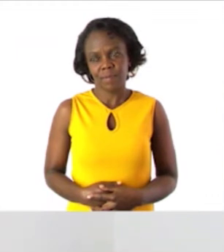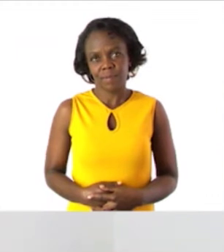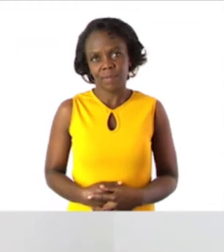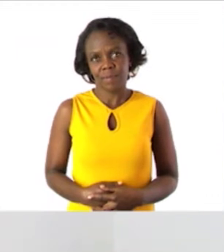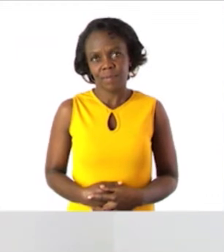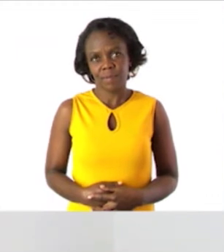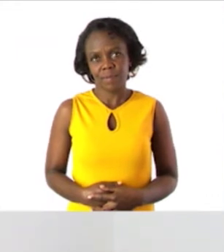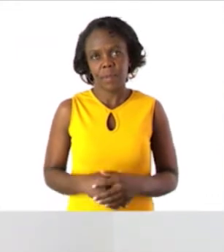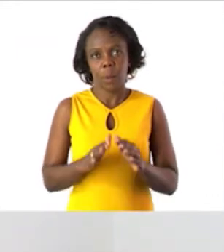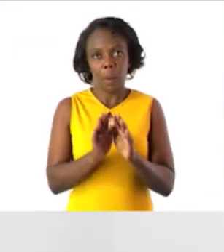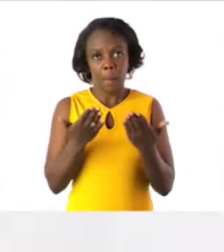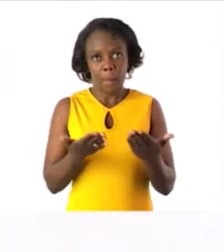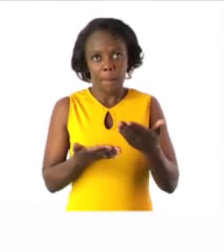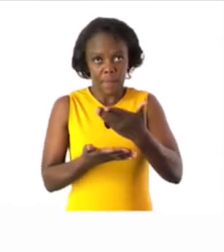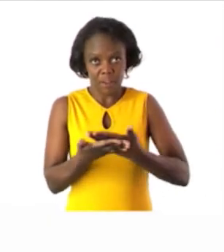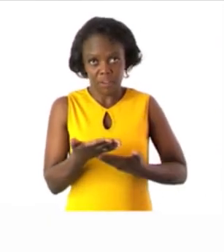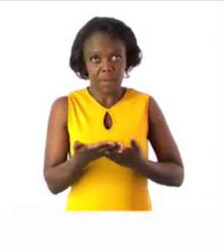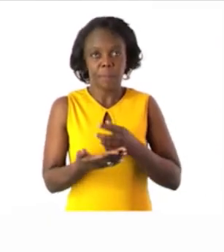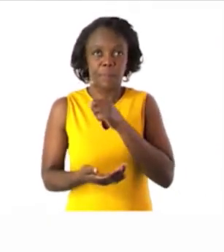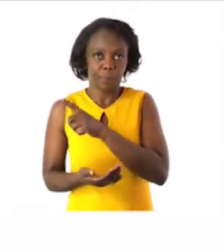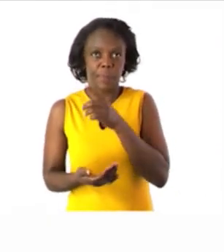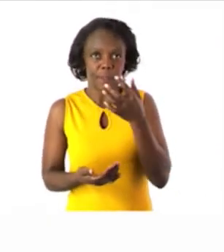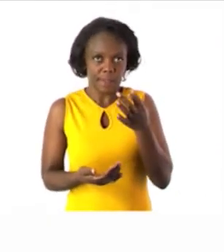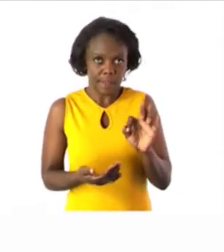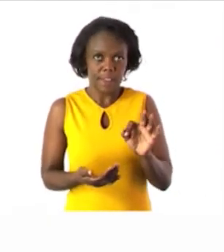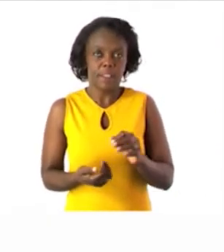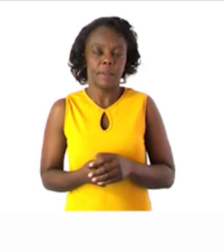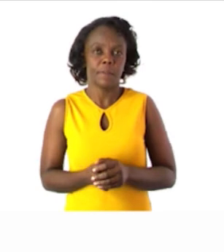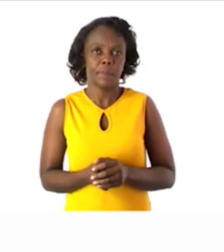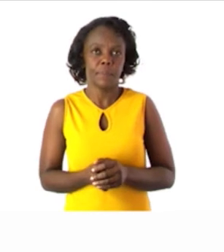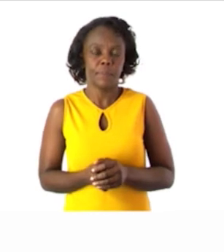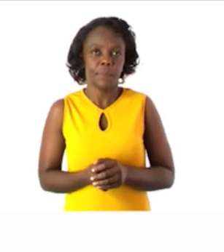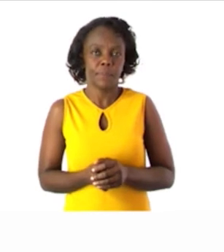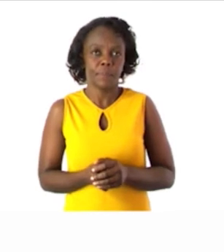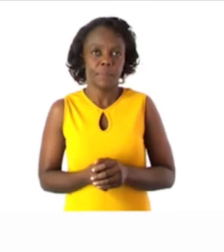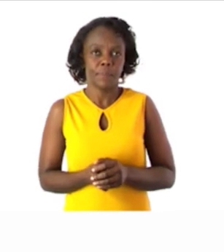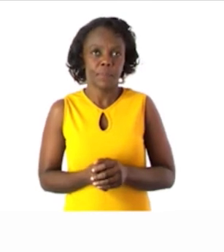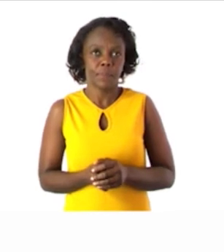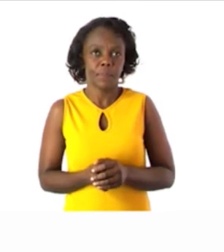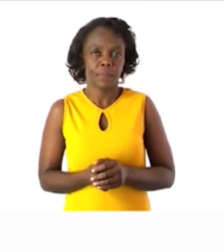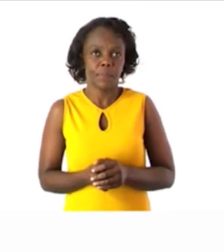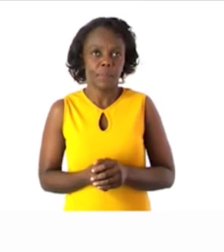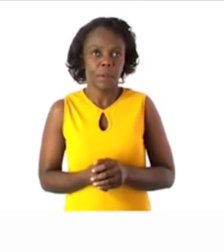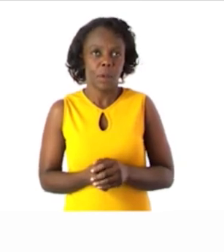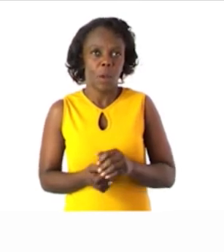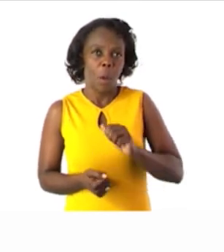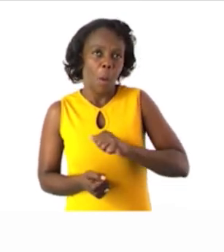Let's turn to page 19 for our next lesson. We are going to look at the